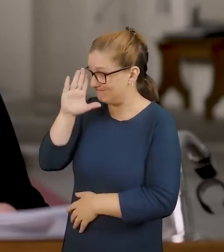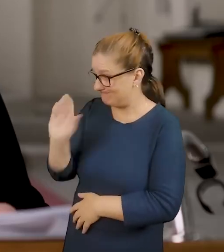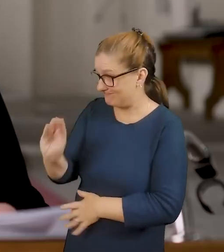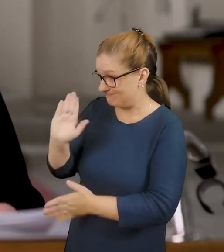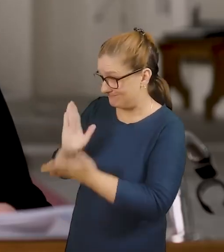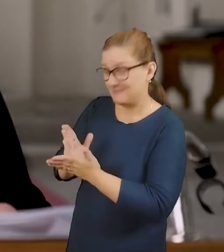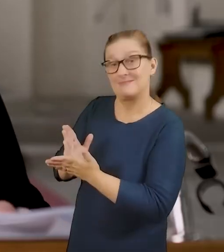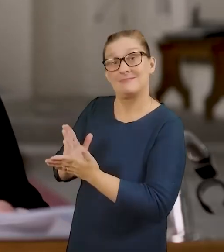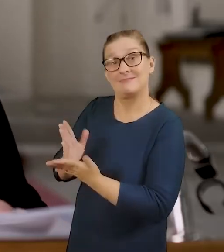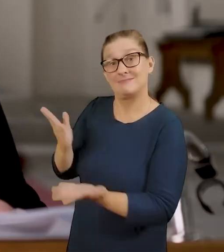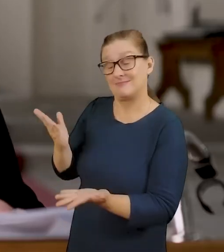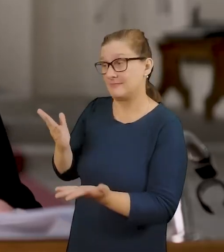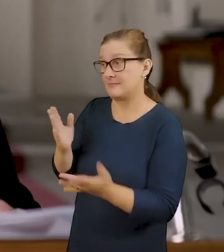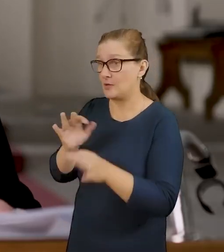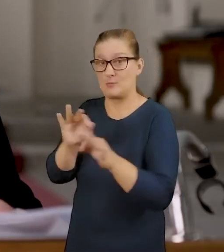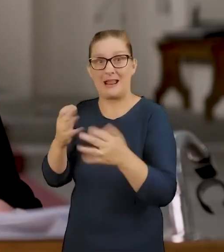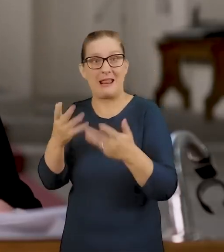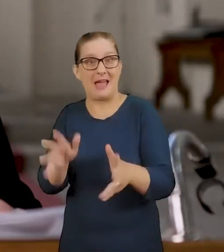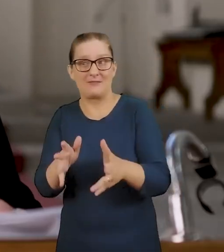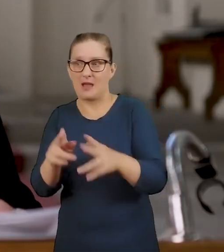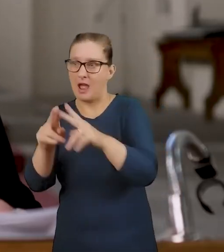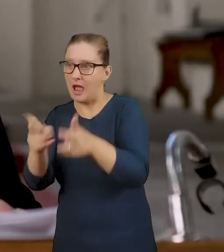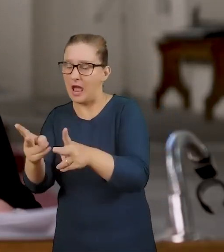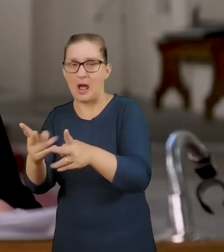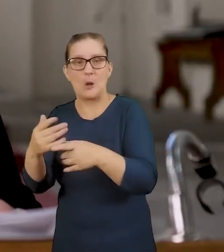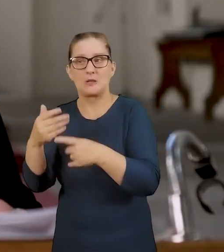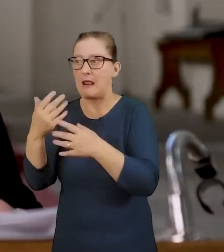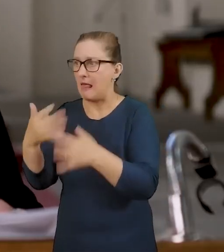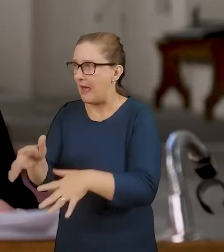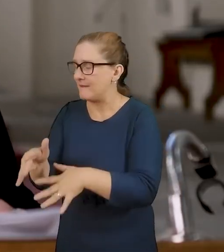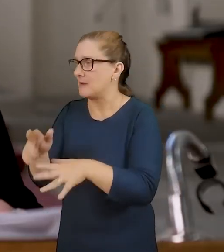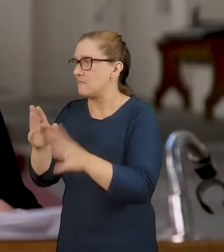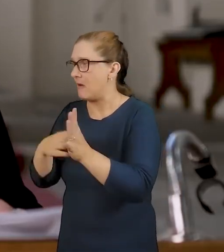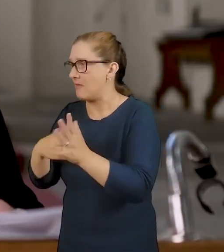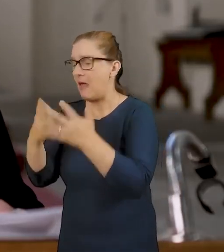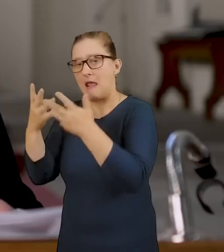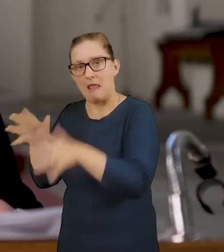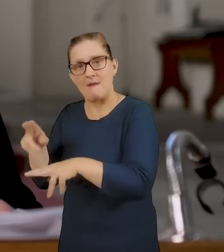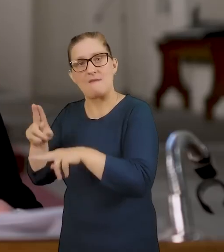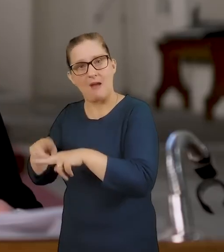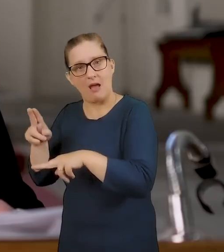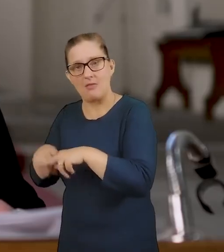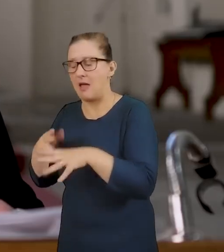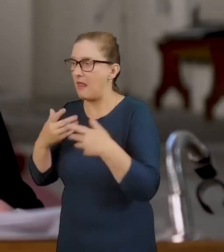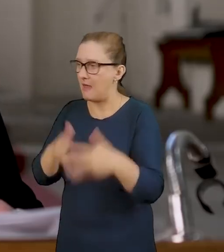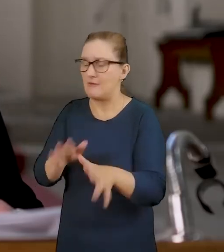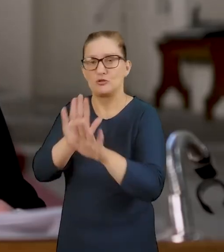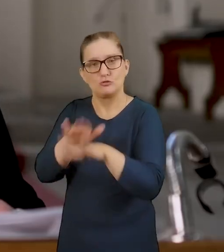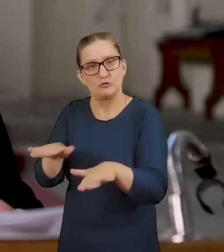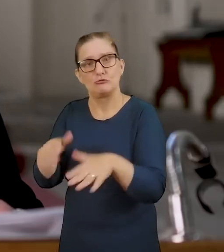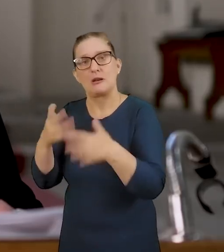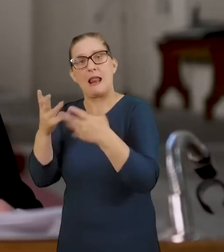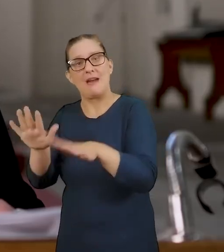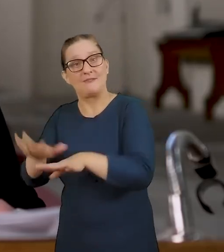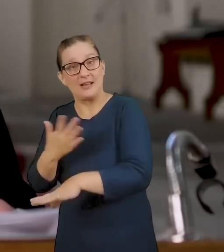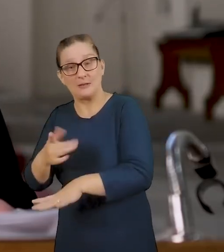the rewards. Truly, I tell you, there is no one who has left houses or brothers or sisters or mother